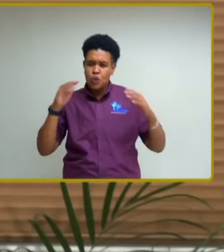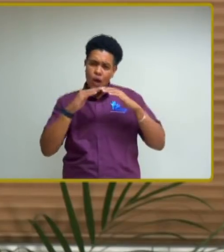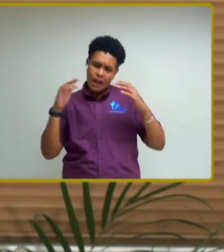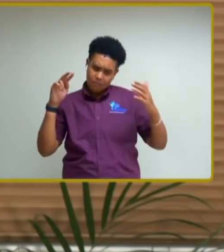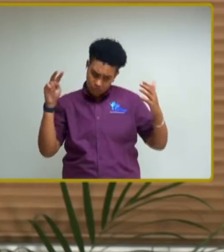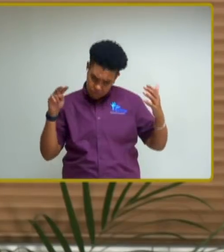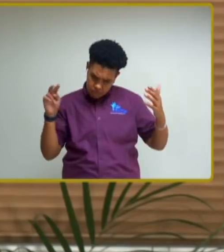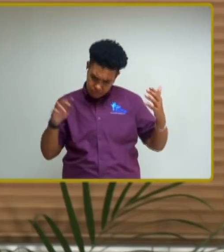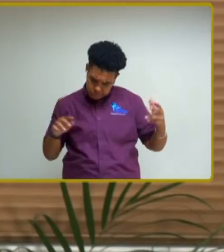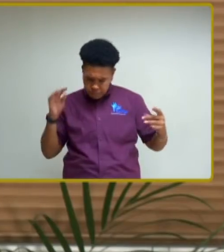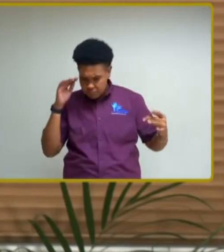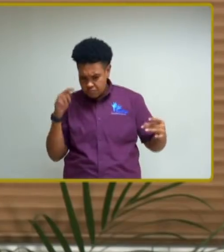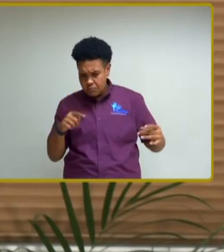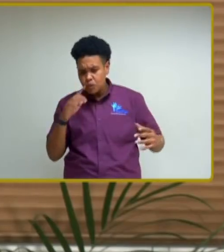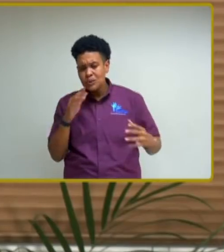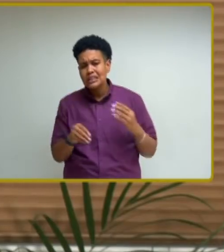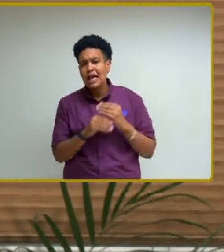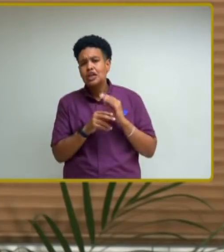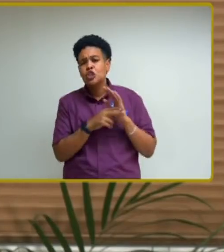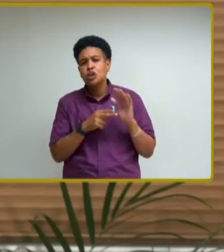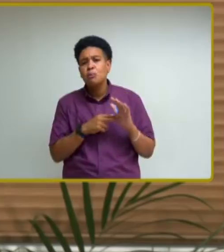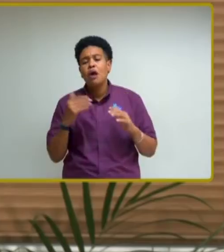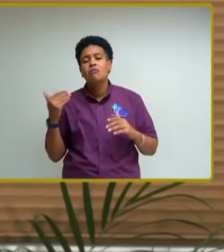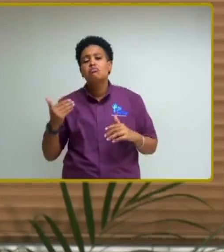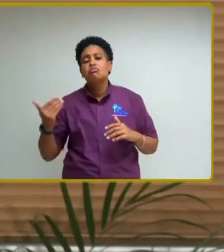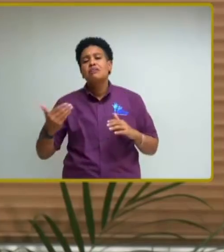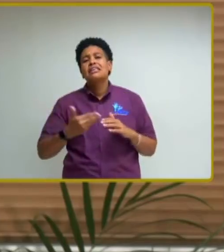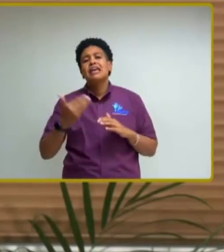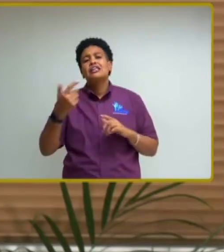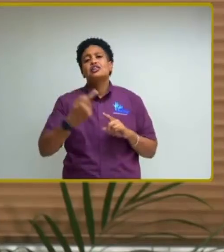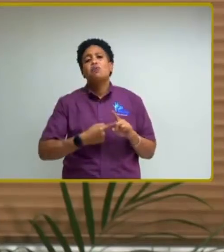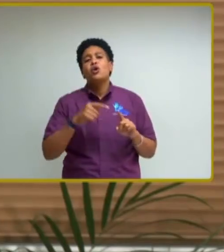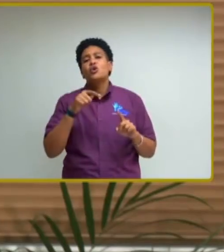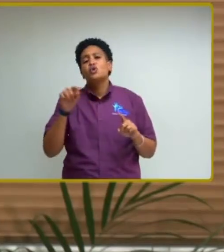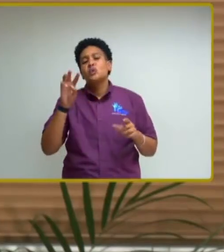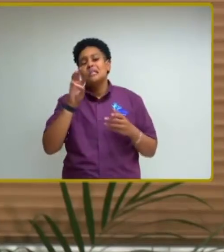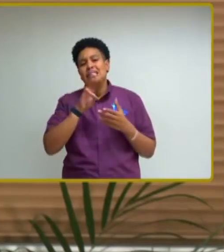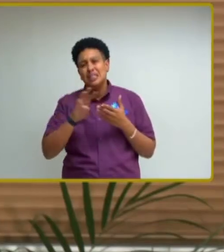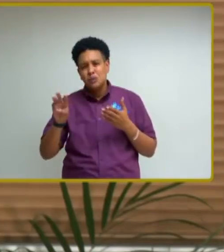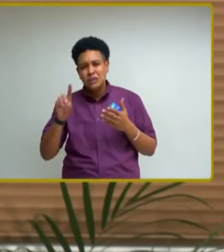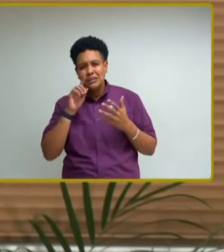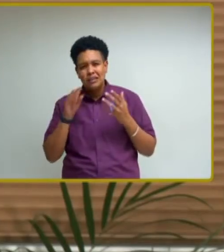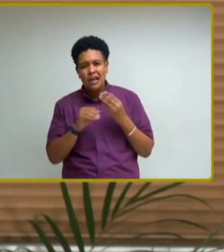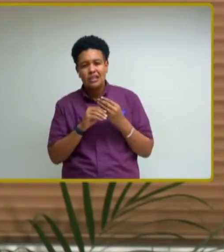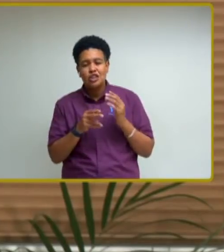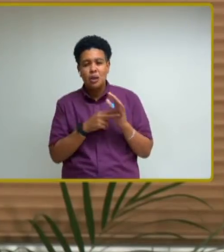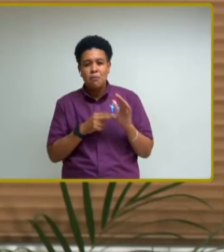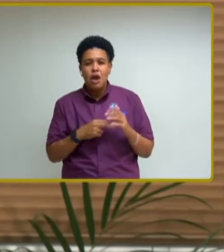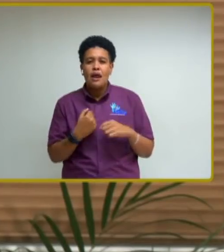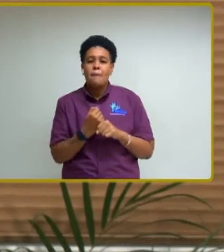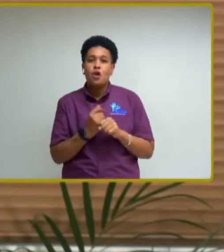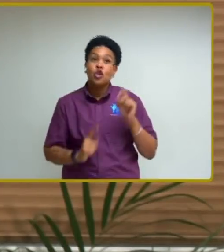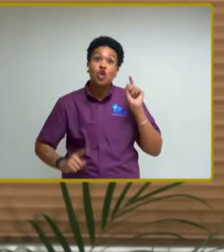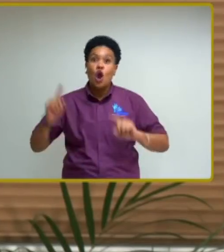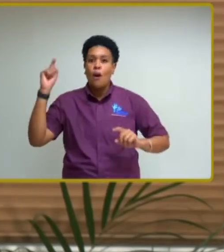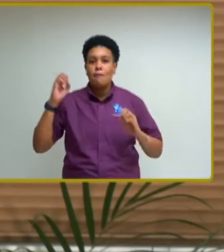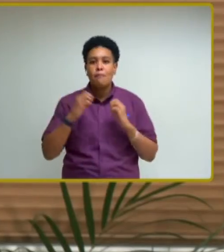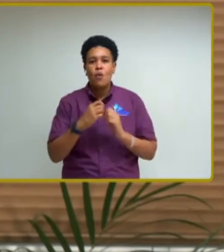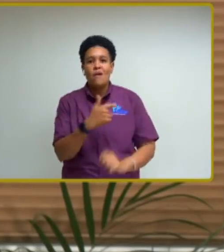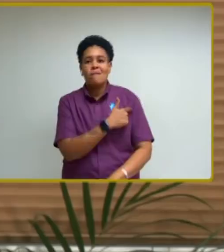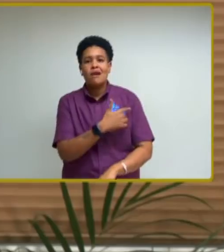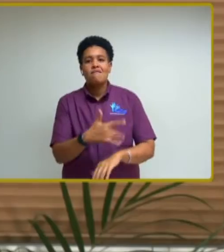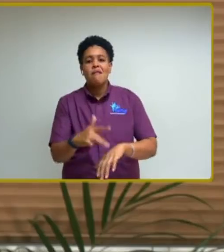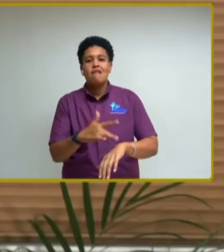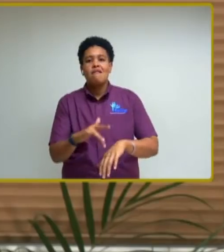you will see additional brands coming on the market over the next month to 6 weeks and production going up, and you